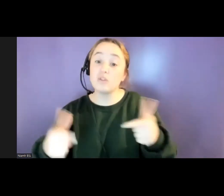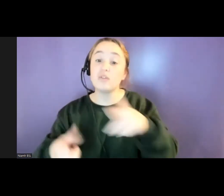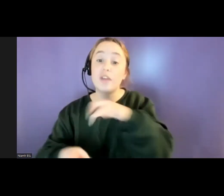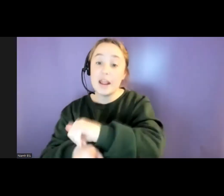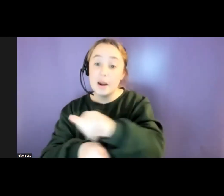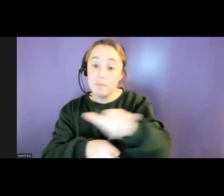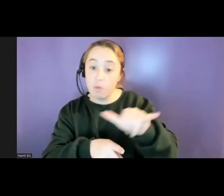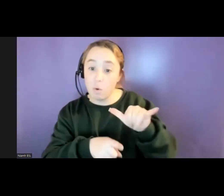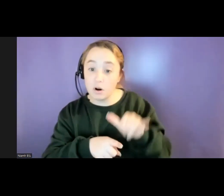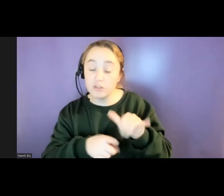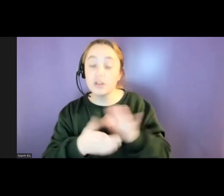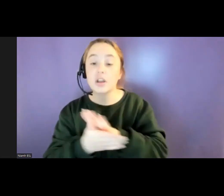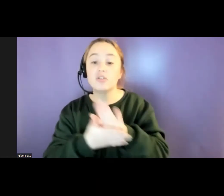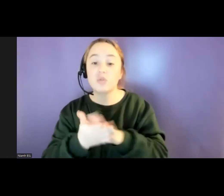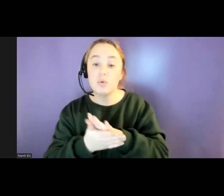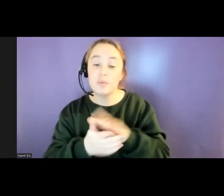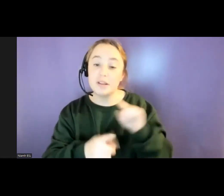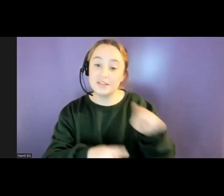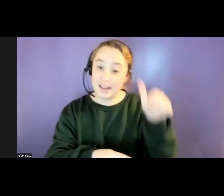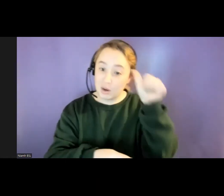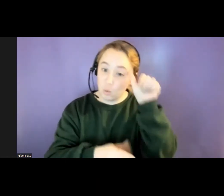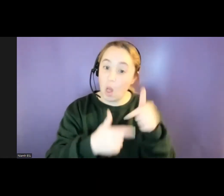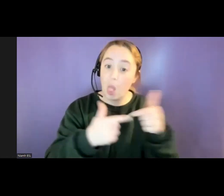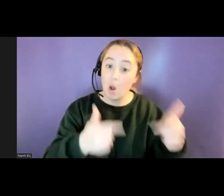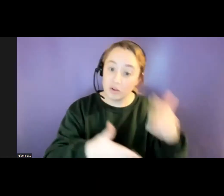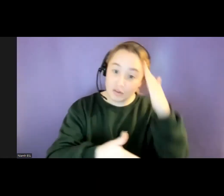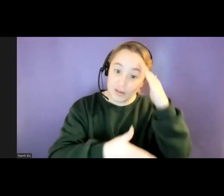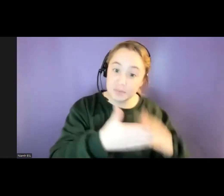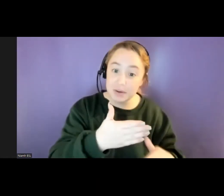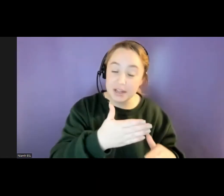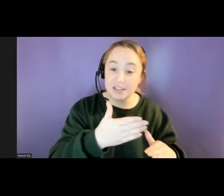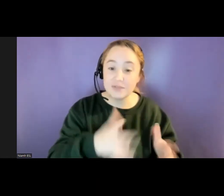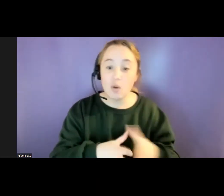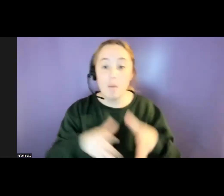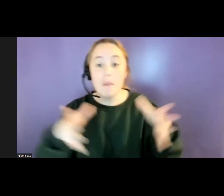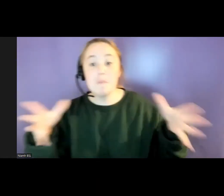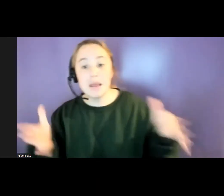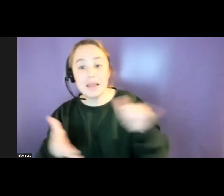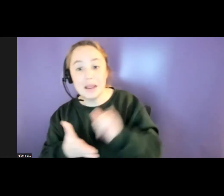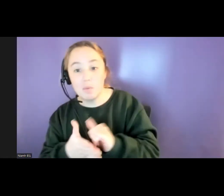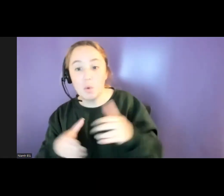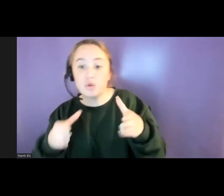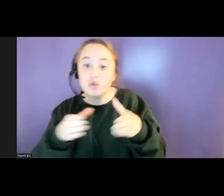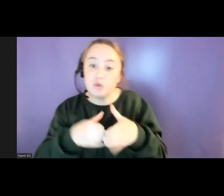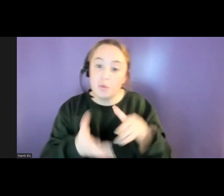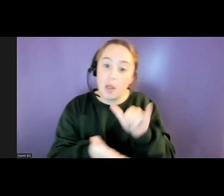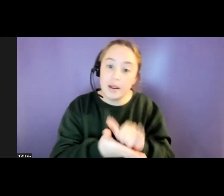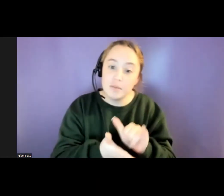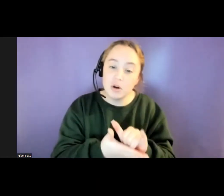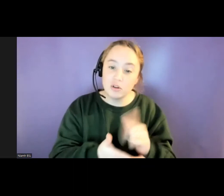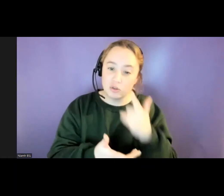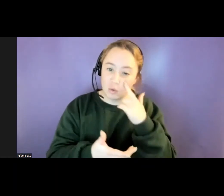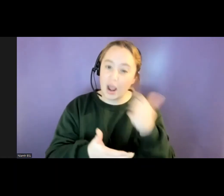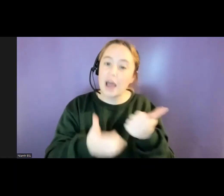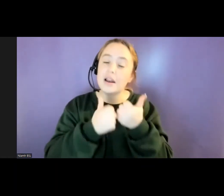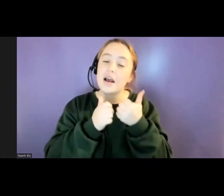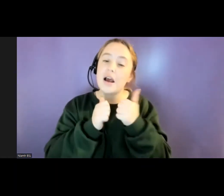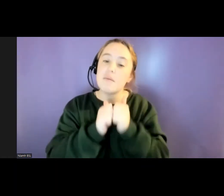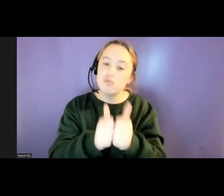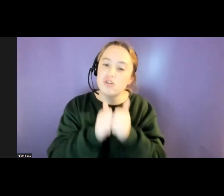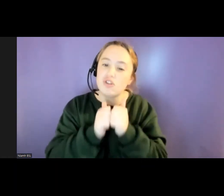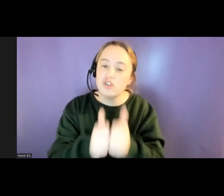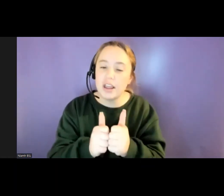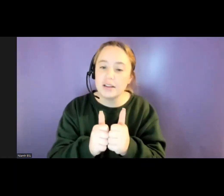bring in lots of different experiences from different size airports as well, so that we can really appreciate